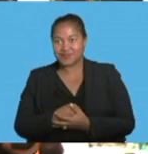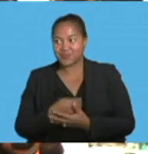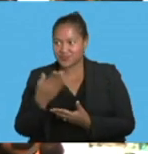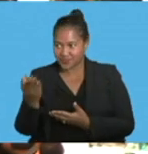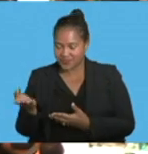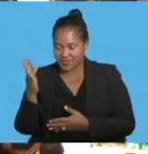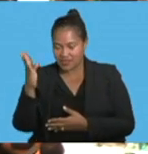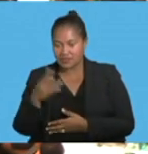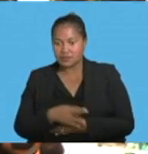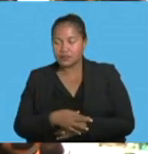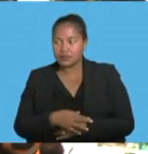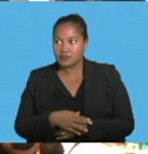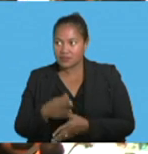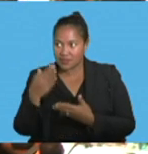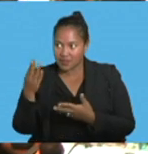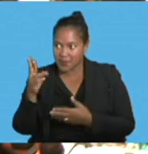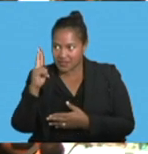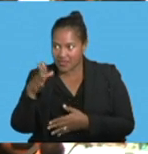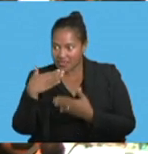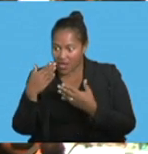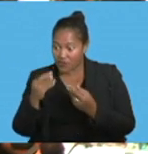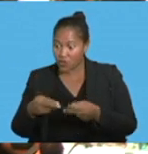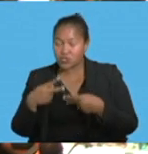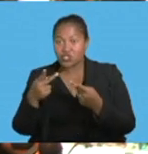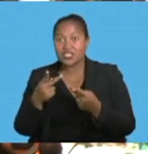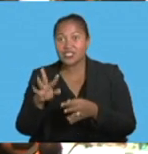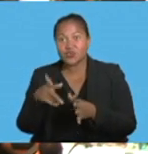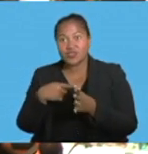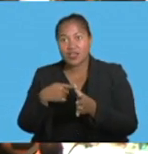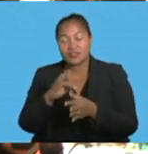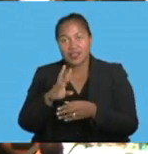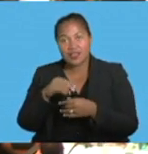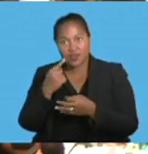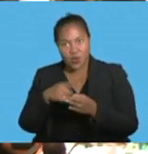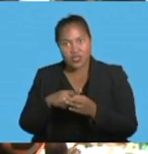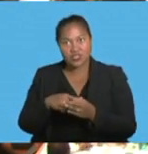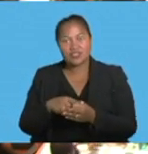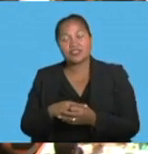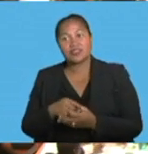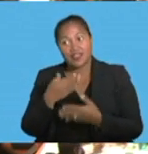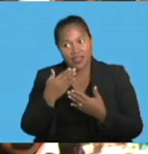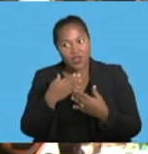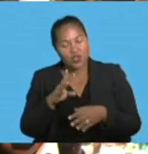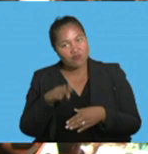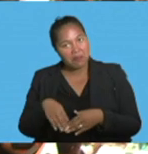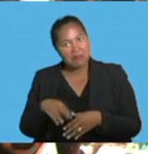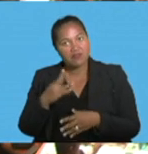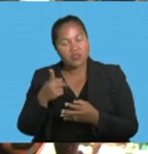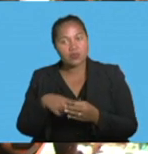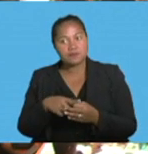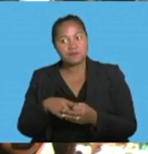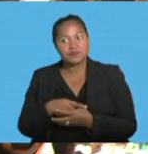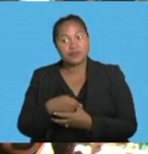Honorable Speaker, thank you for this opportunity to answer the question, and thank the Honorable Member for the question. The Ministry's